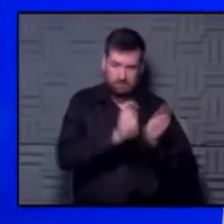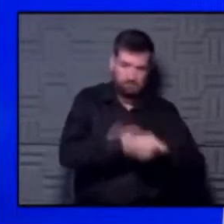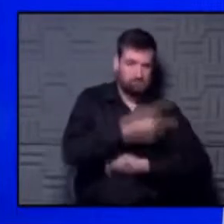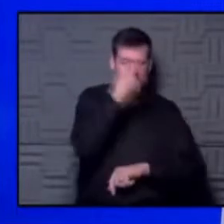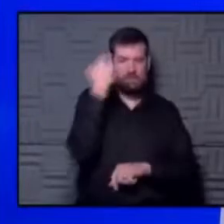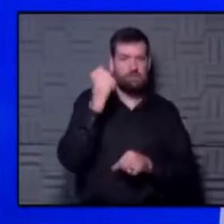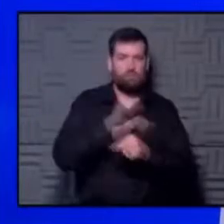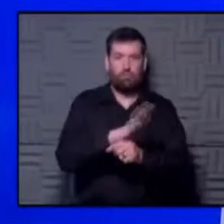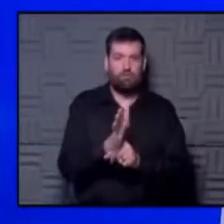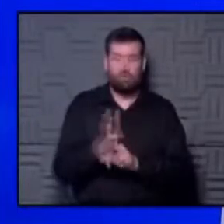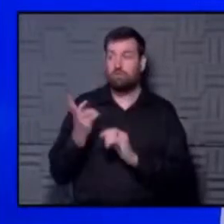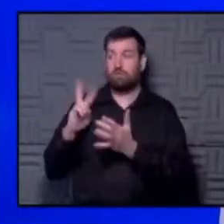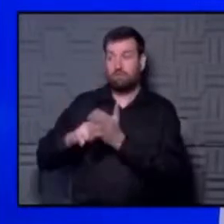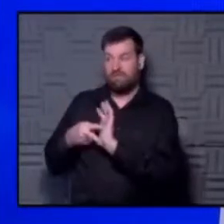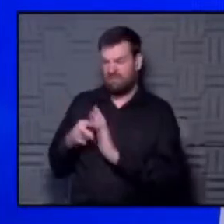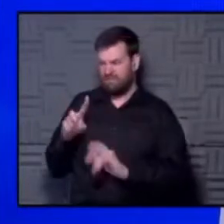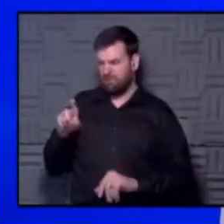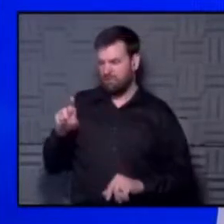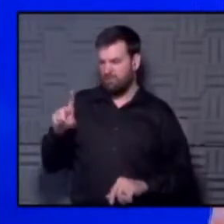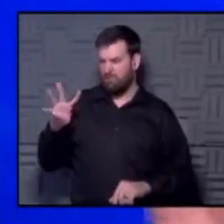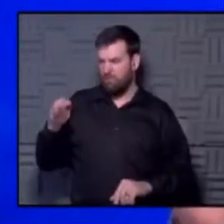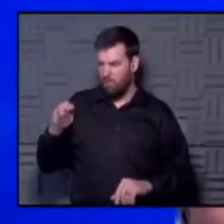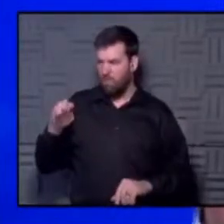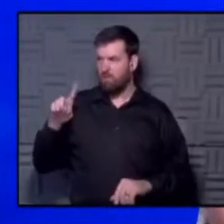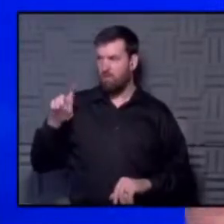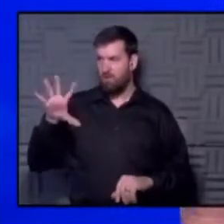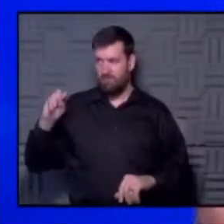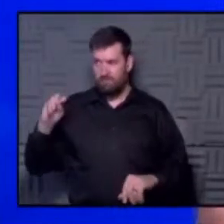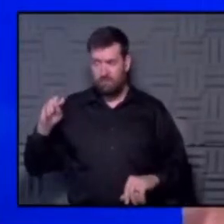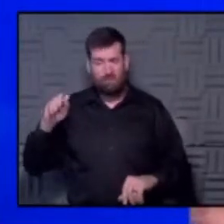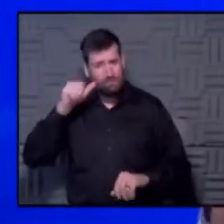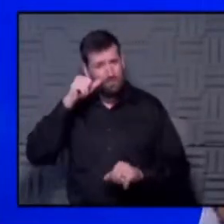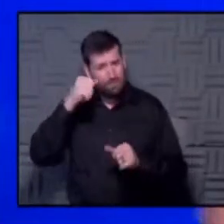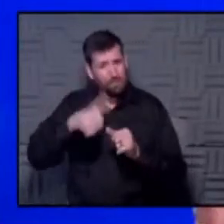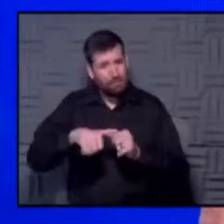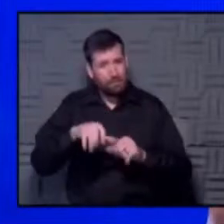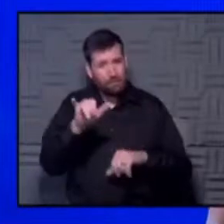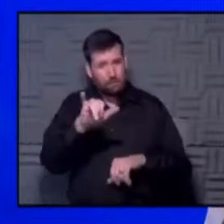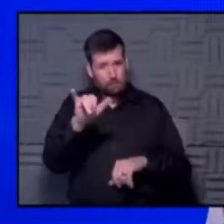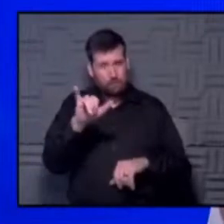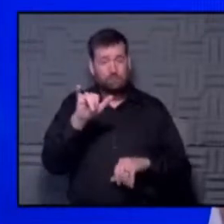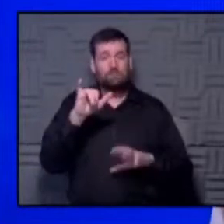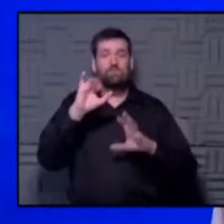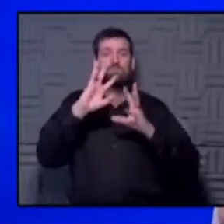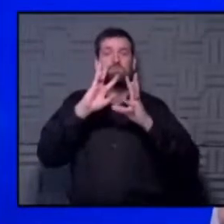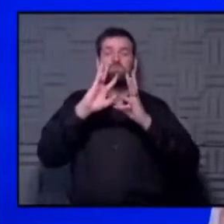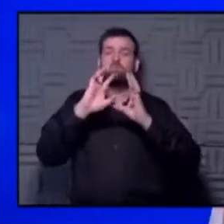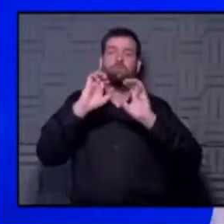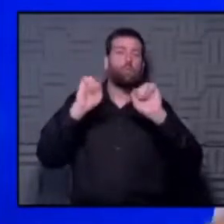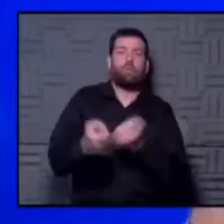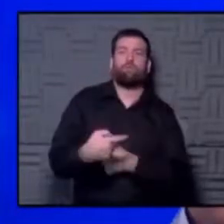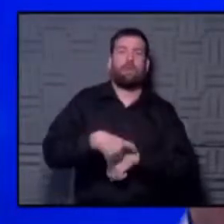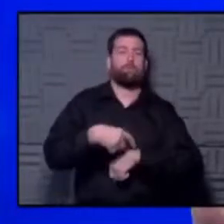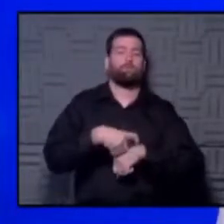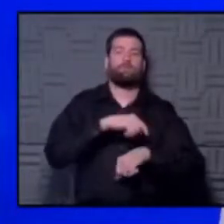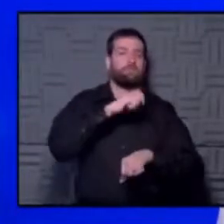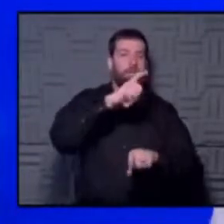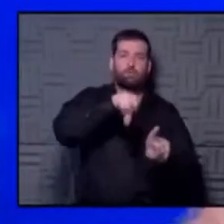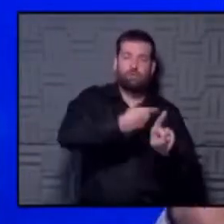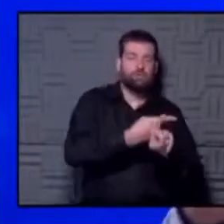COVID, that pushes up to 140, 150. Remember also that the winter it's not just influenza.